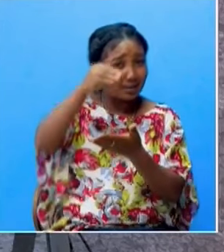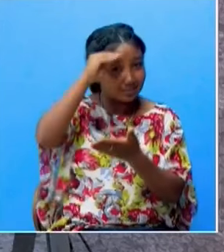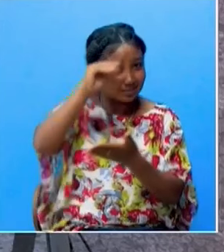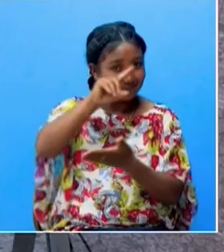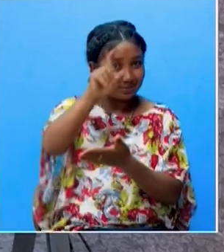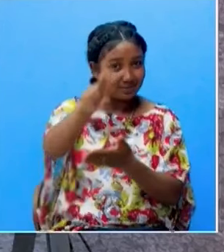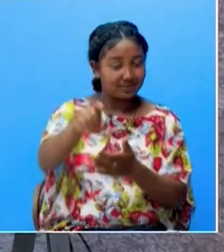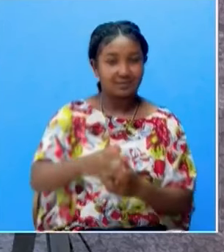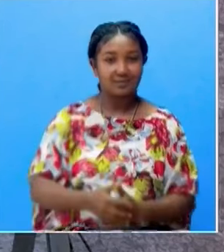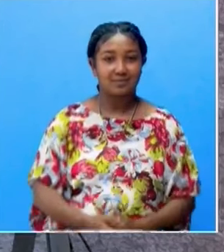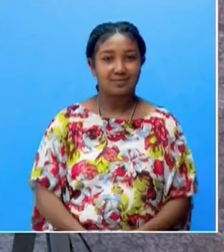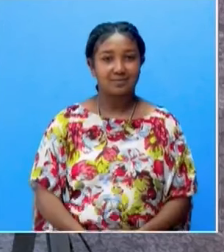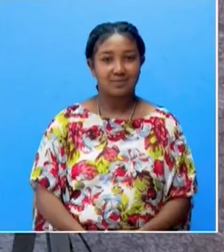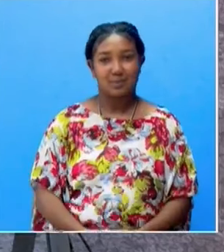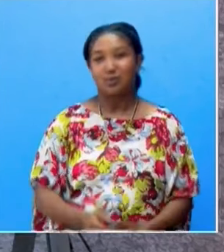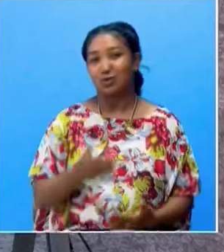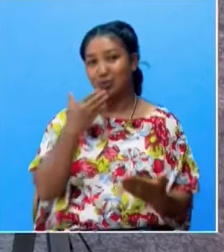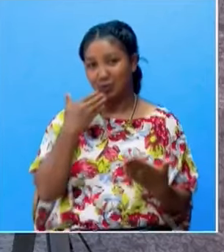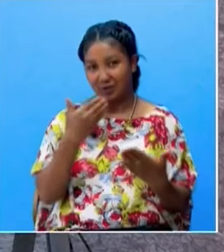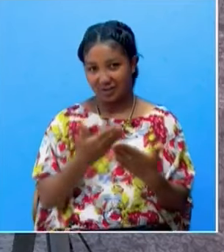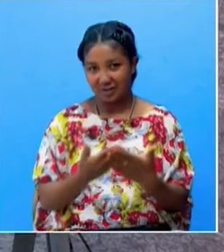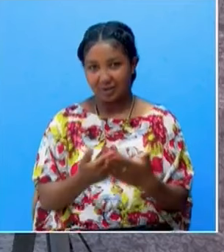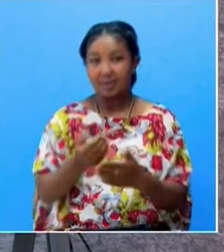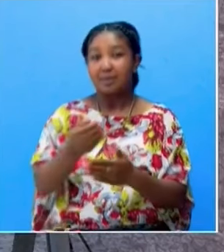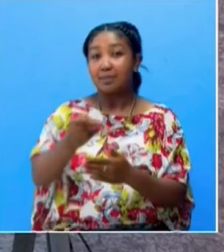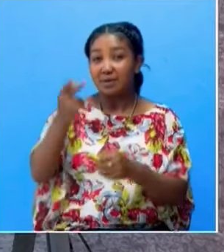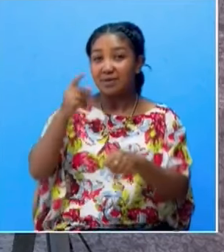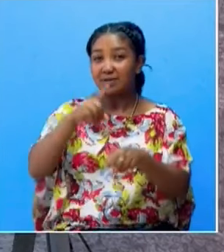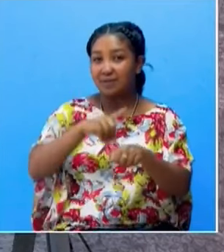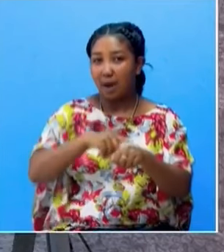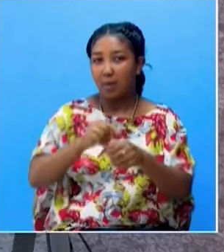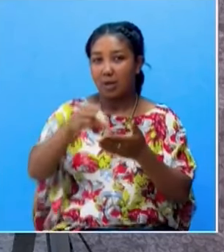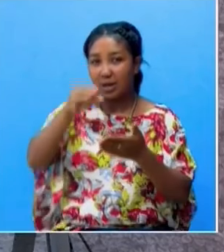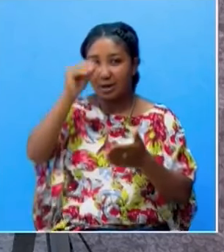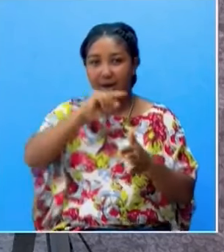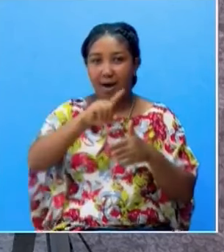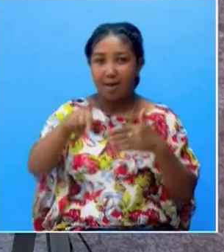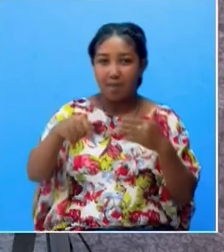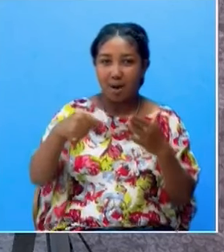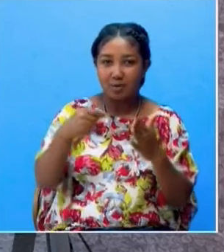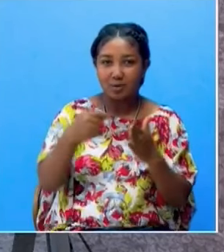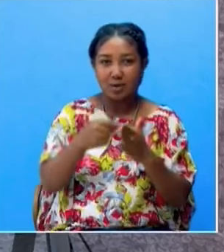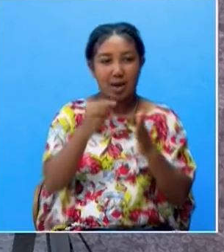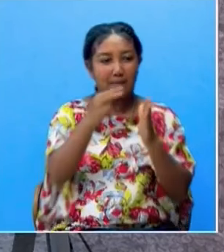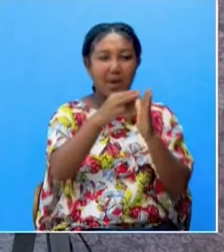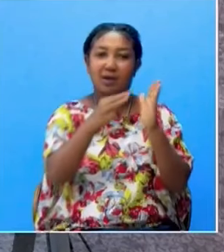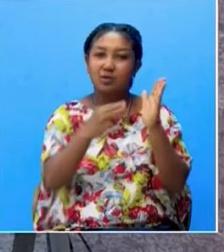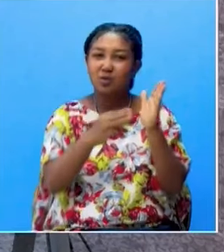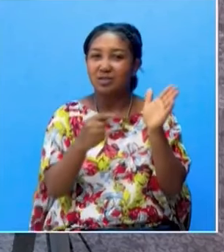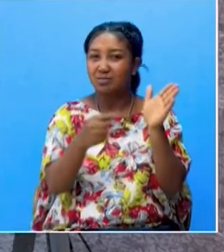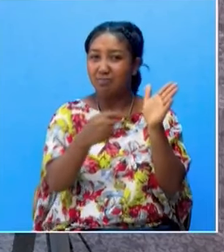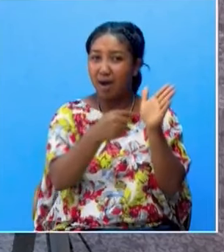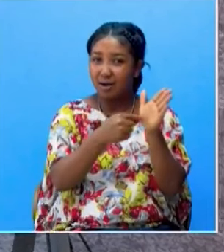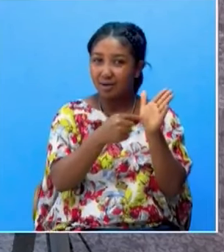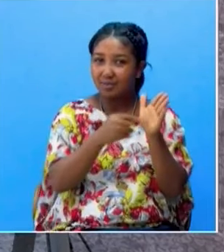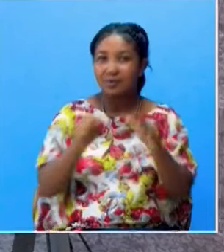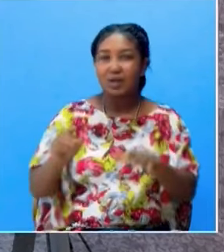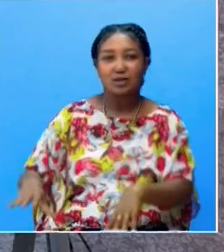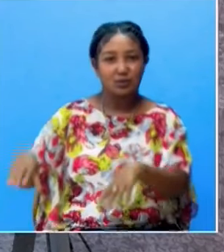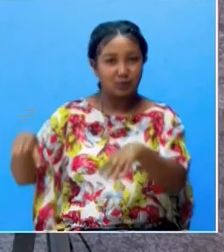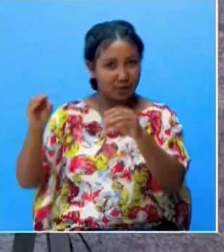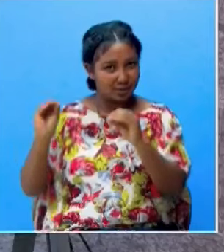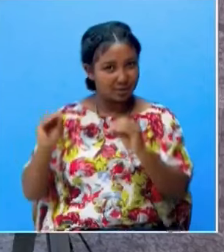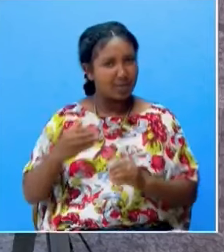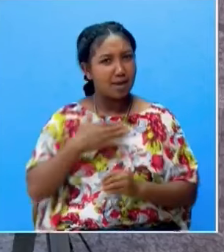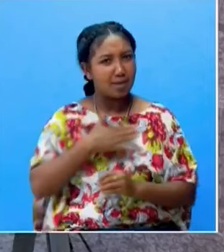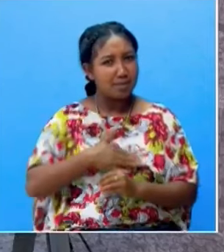class? Good. In the previous class, we talked about punctuation marks. Students,